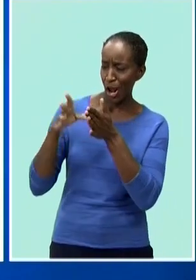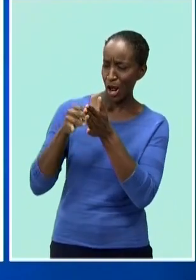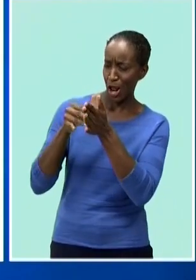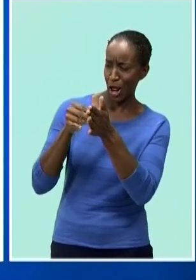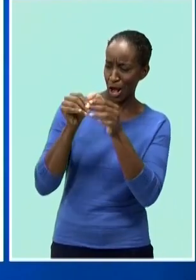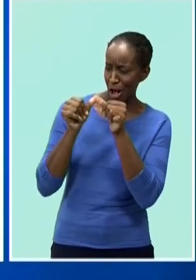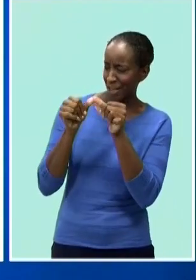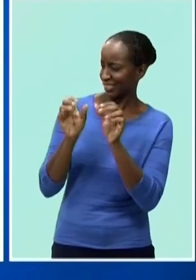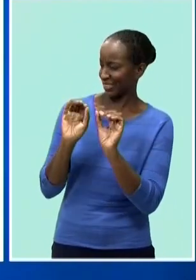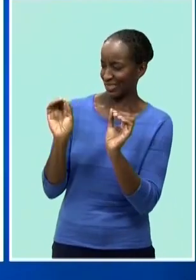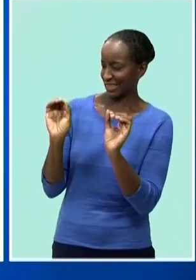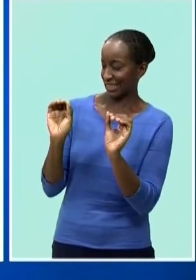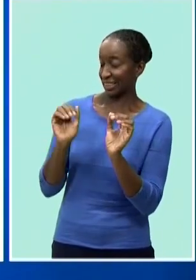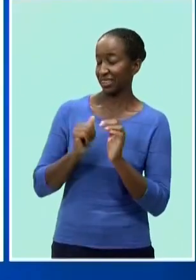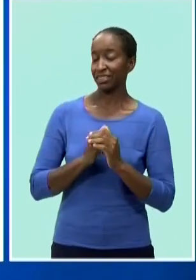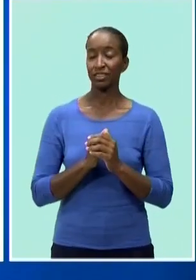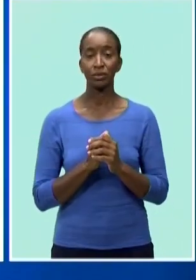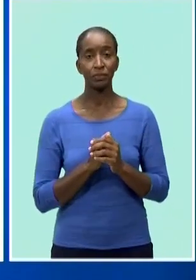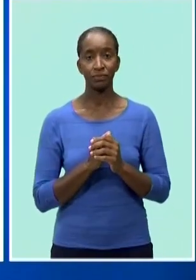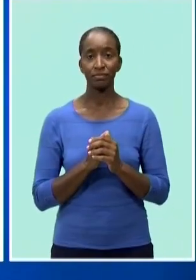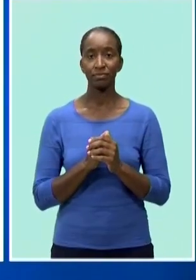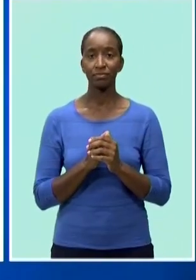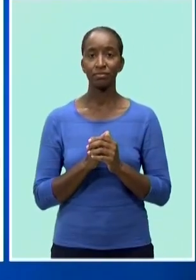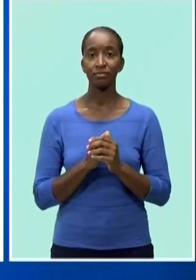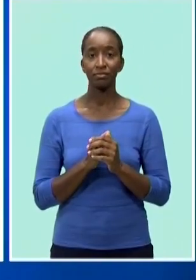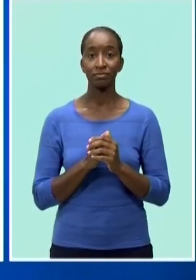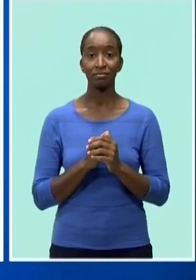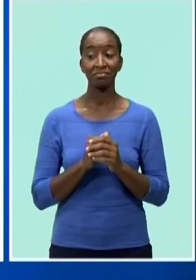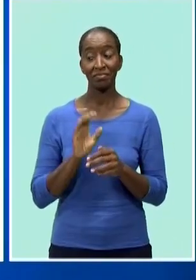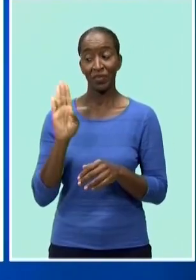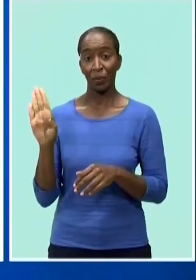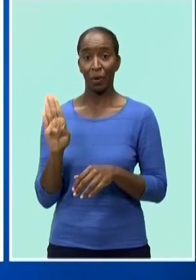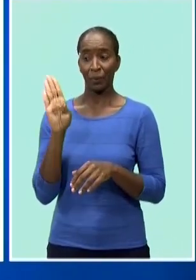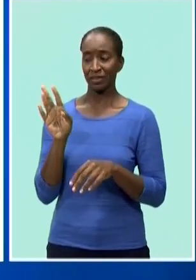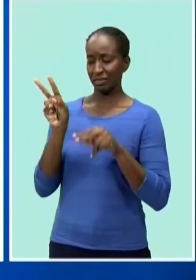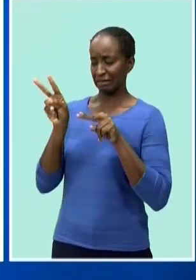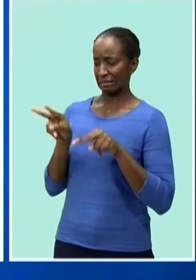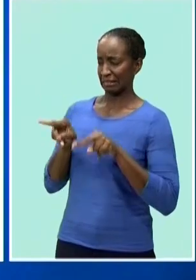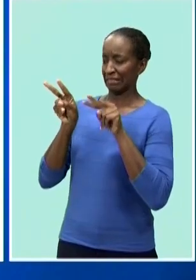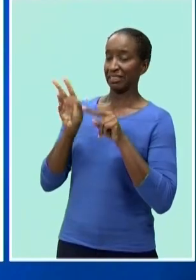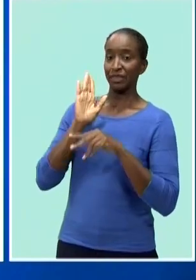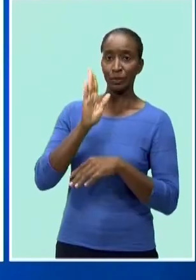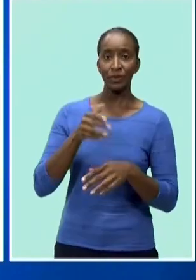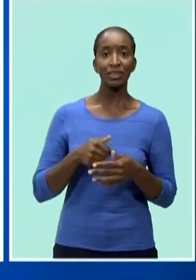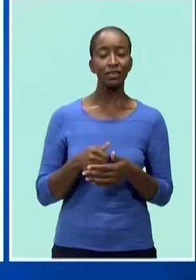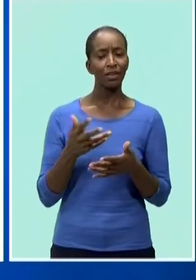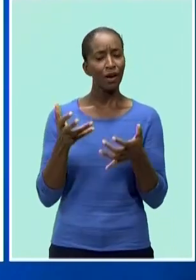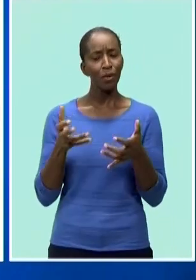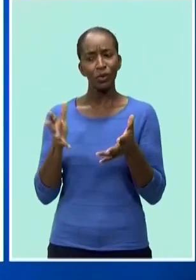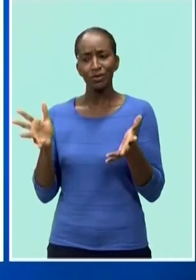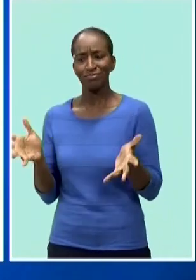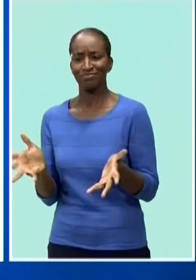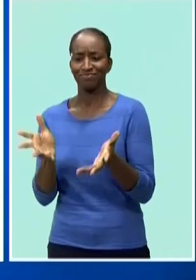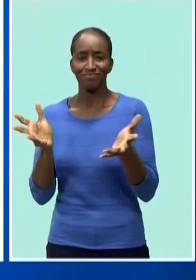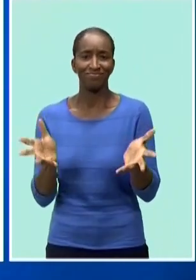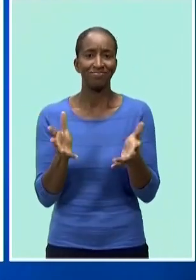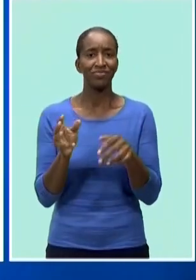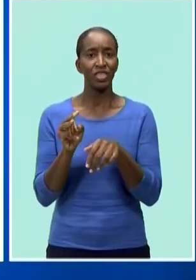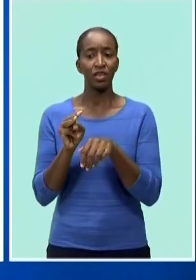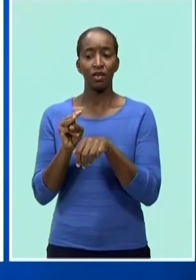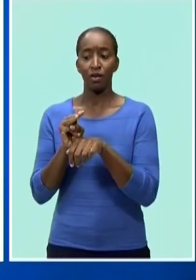think that will really put Barbados in a bad light. And I really would like to urge the Minister of